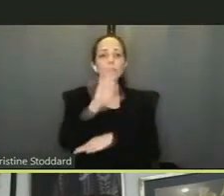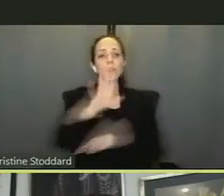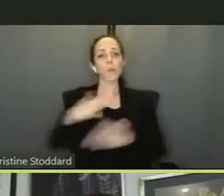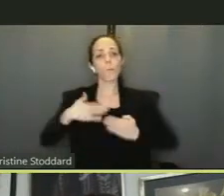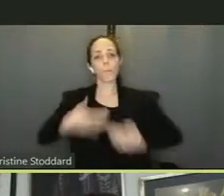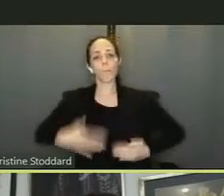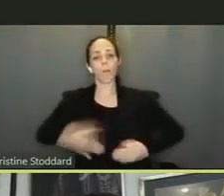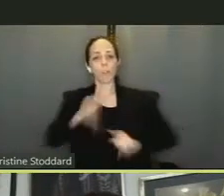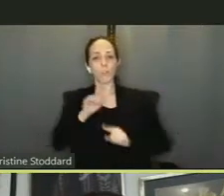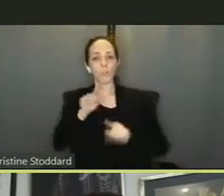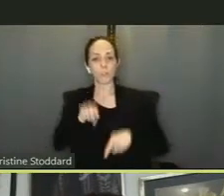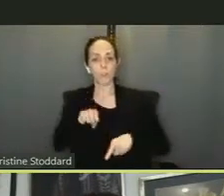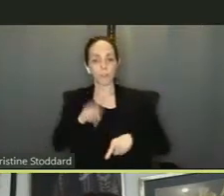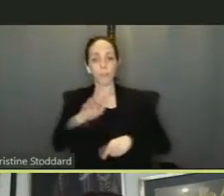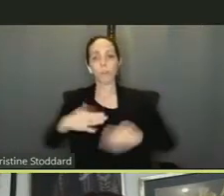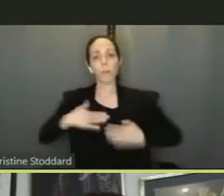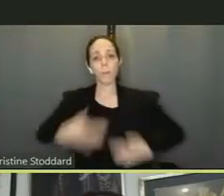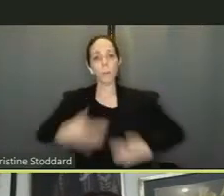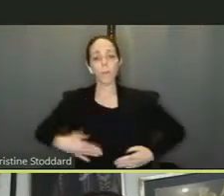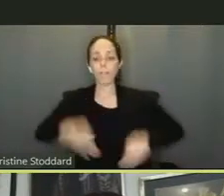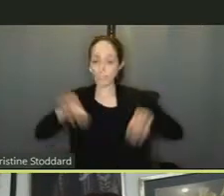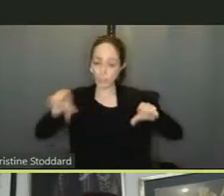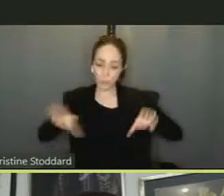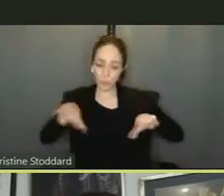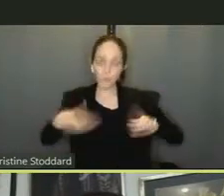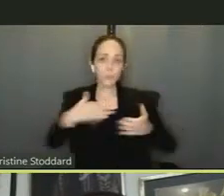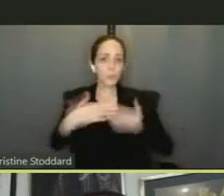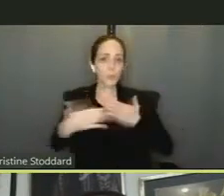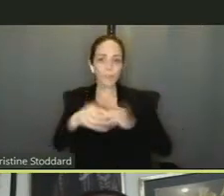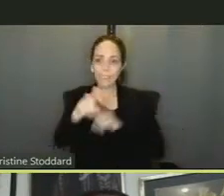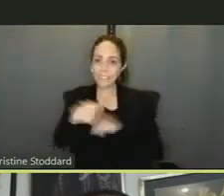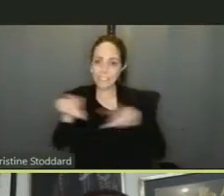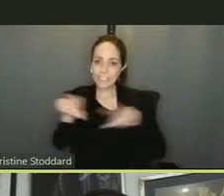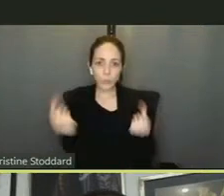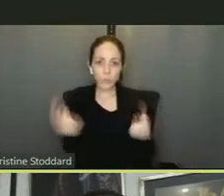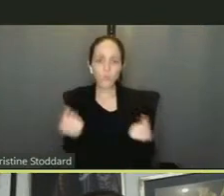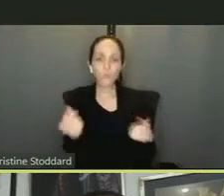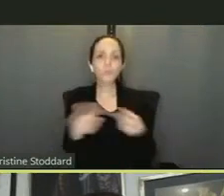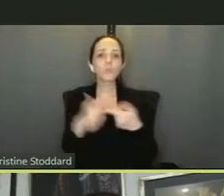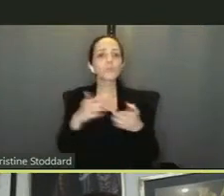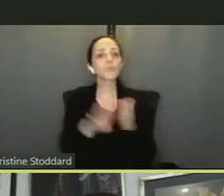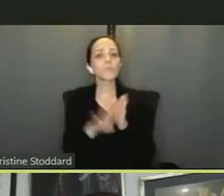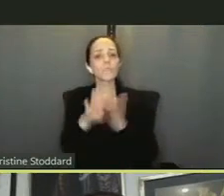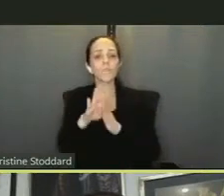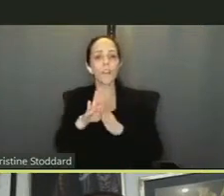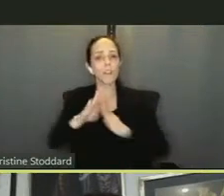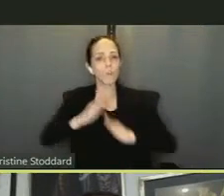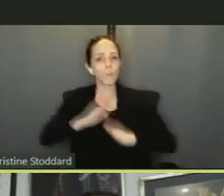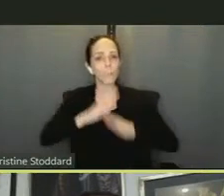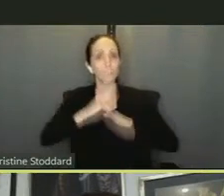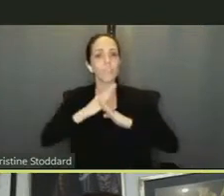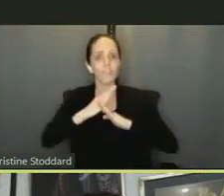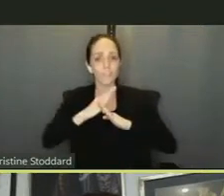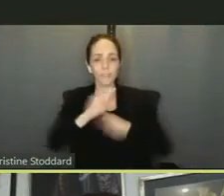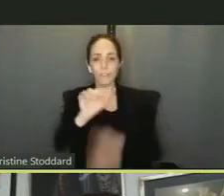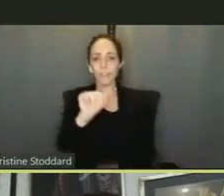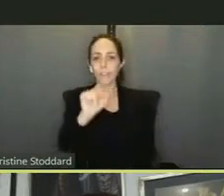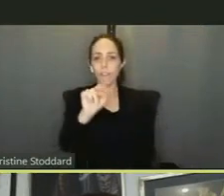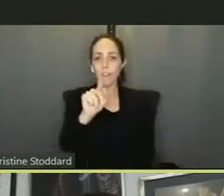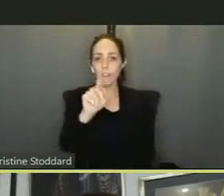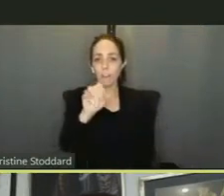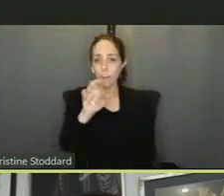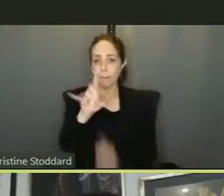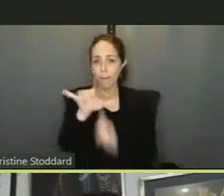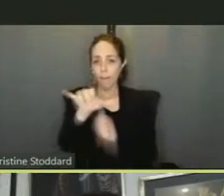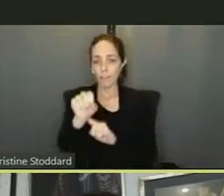body doing what it needs to be doing to create this army of protective antibodies. And most of these are mild to moderate,